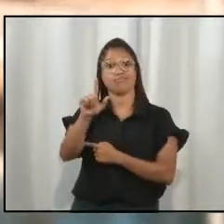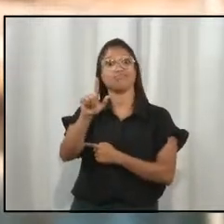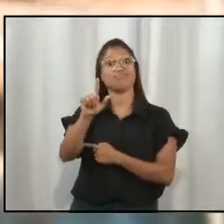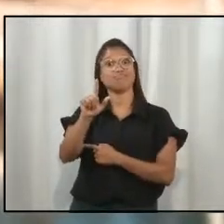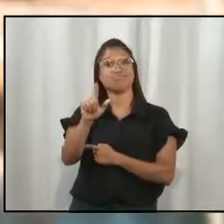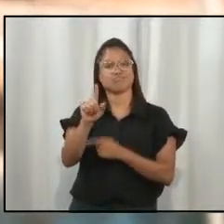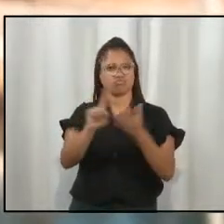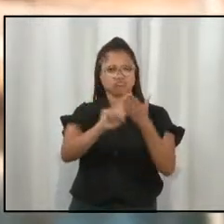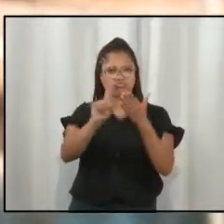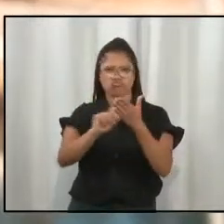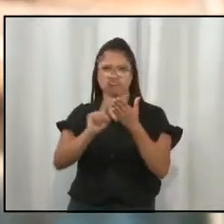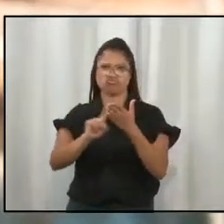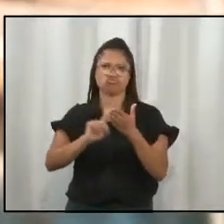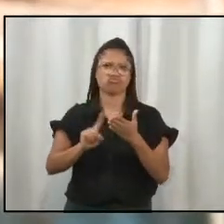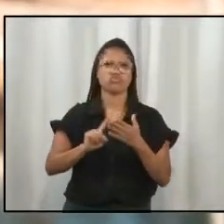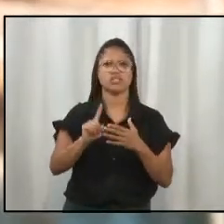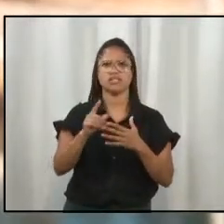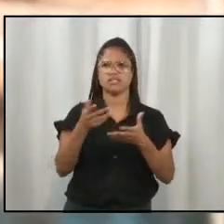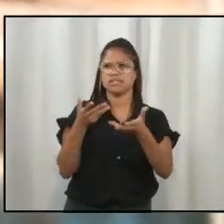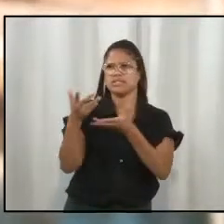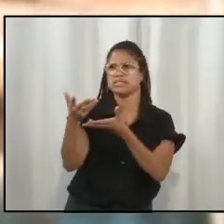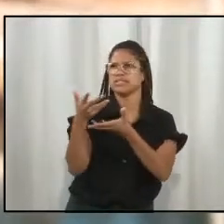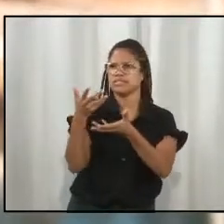with construction